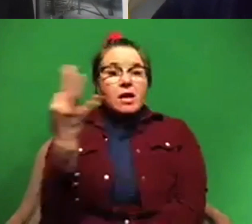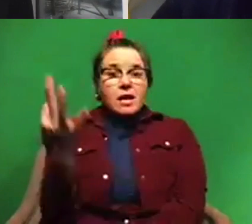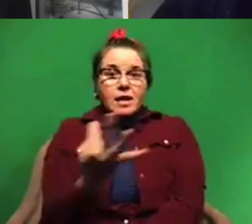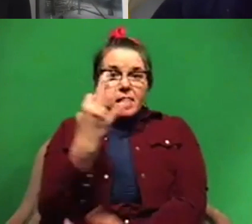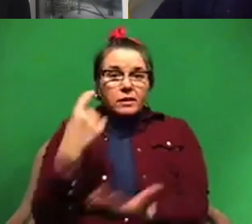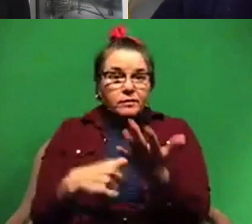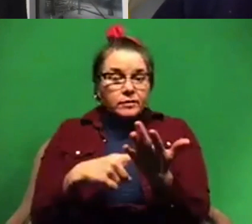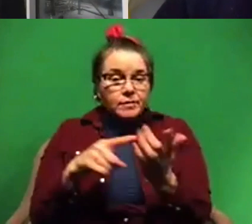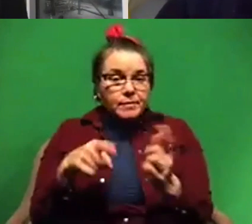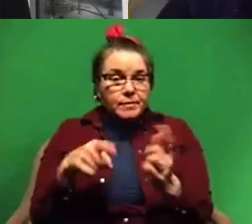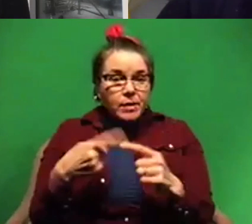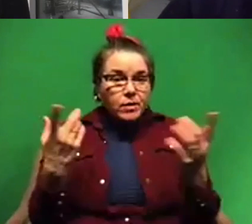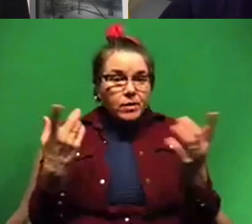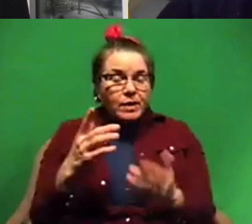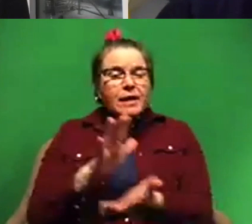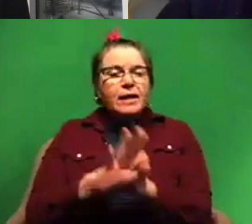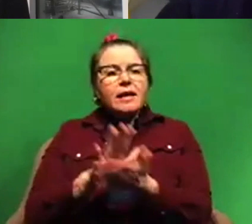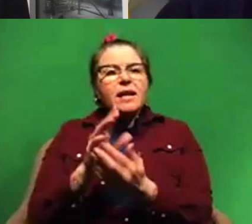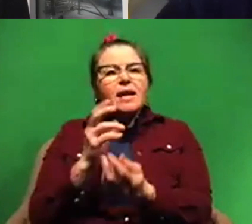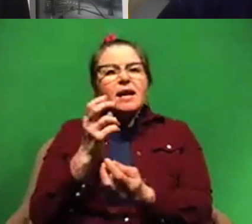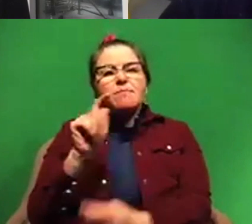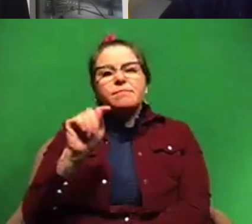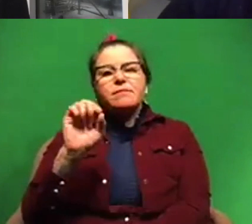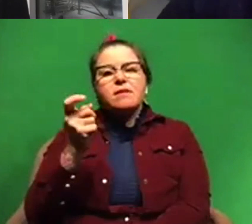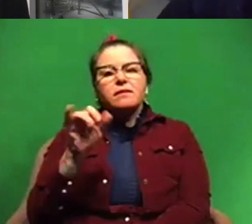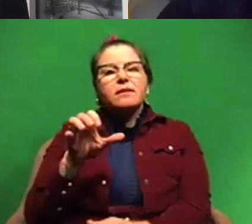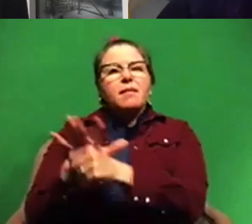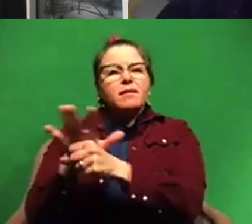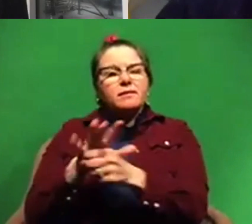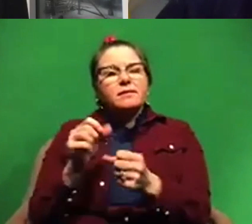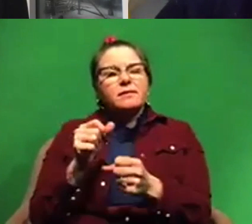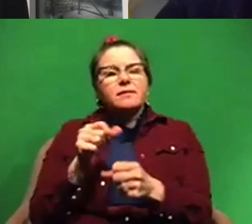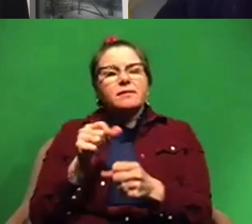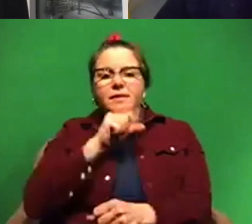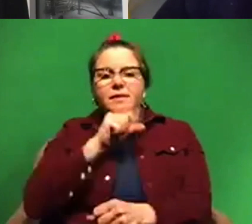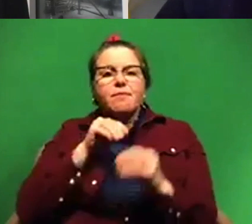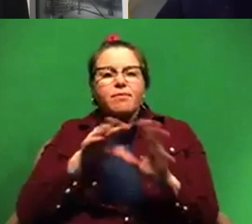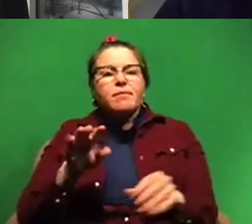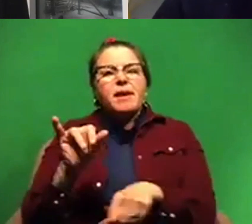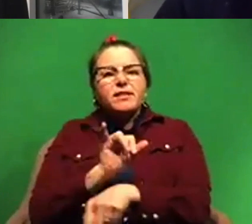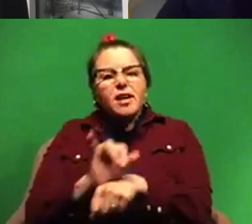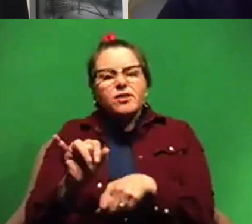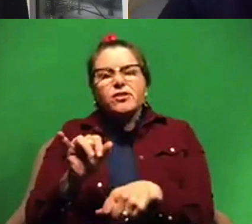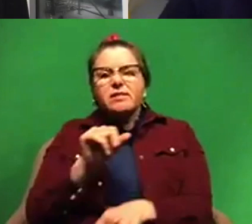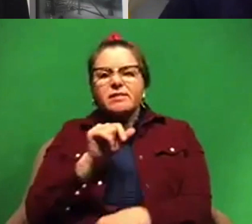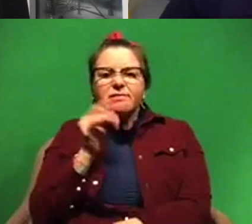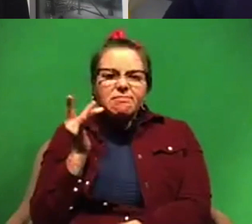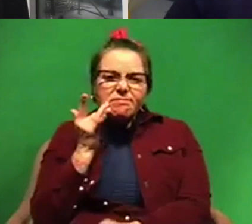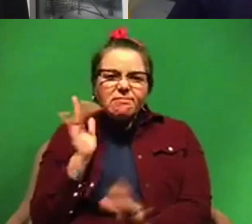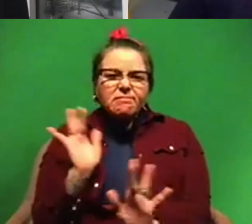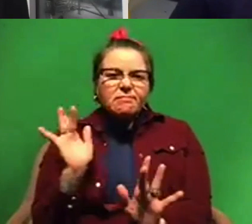about cleaning up toxic places that have been contaminated usually by industrial nastiness and how we can approach